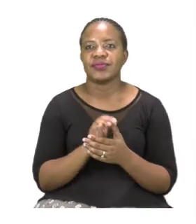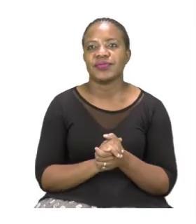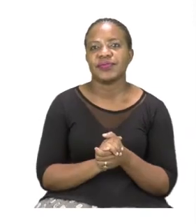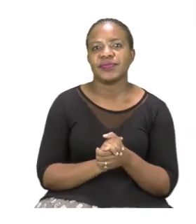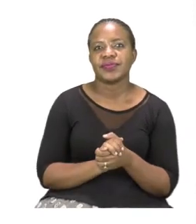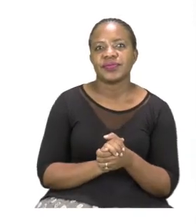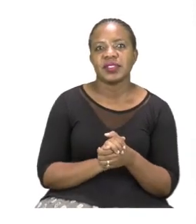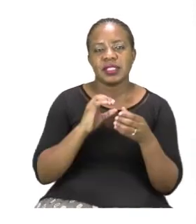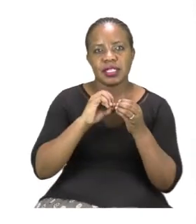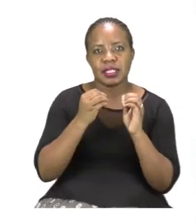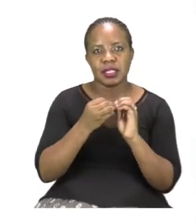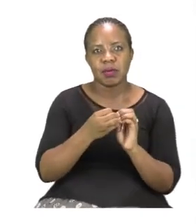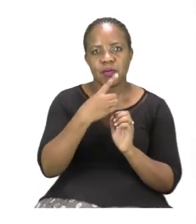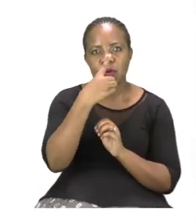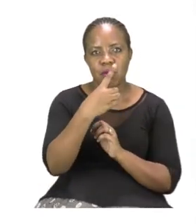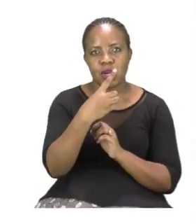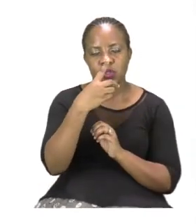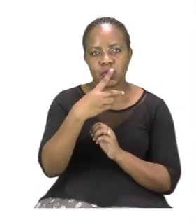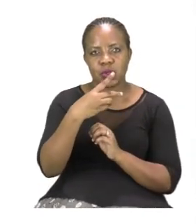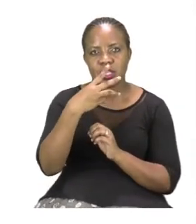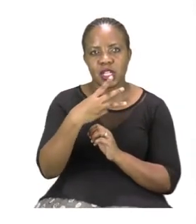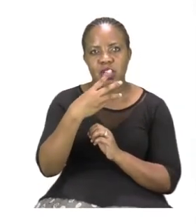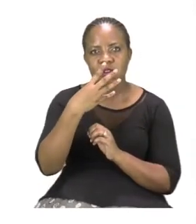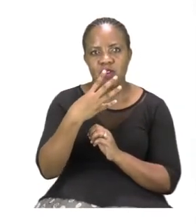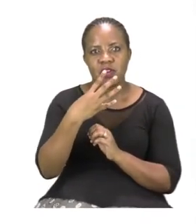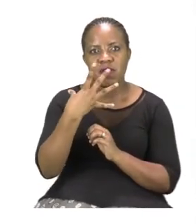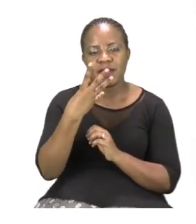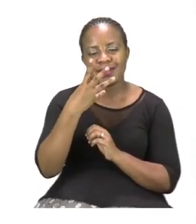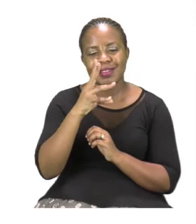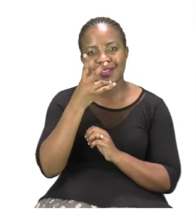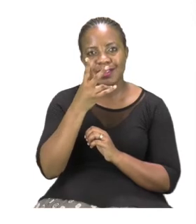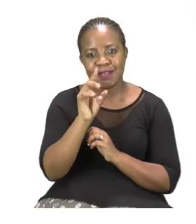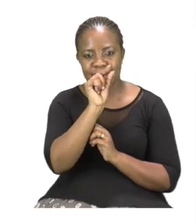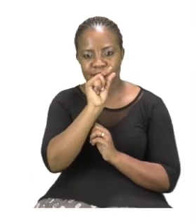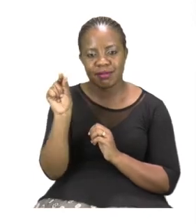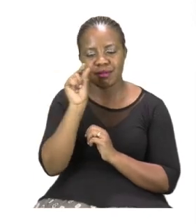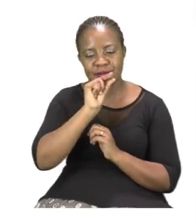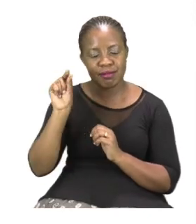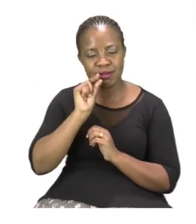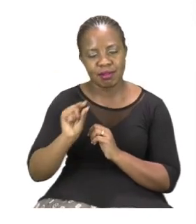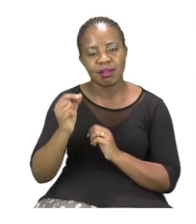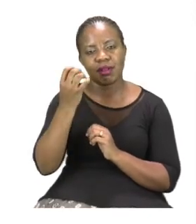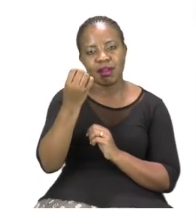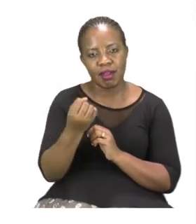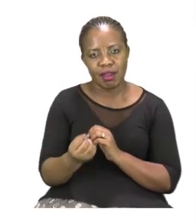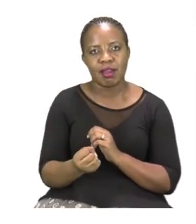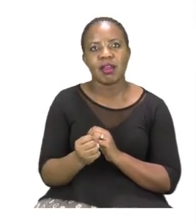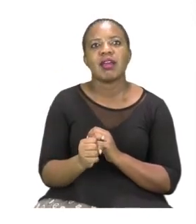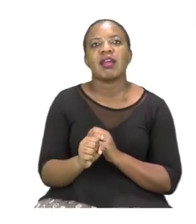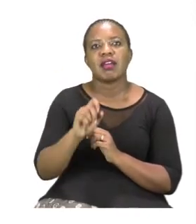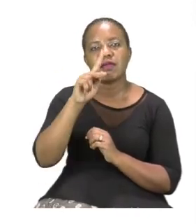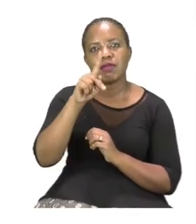to number 7 all have possessive pronouns. It is going to be your job to